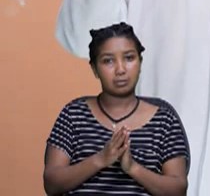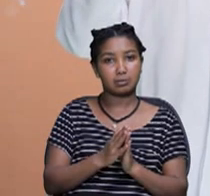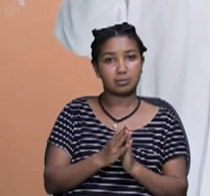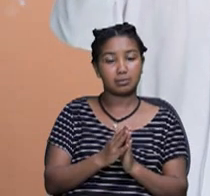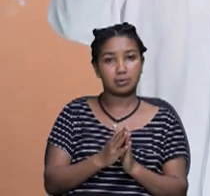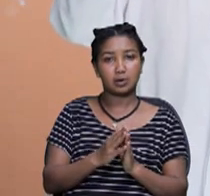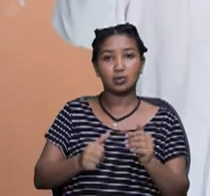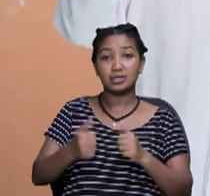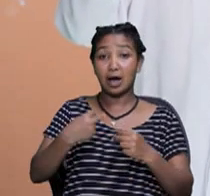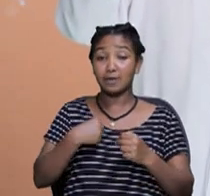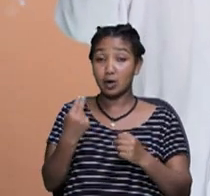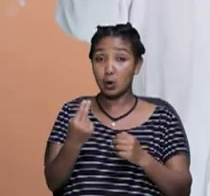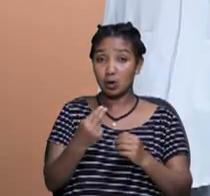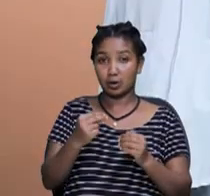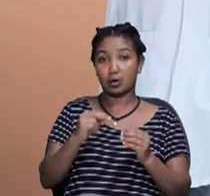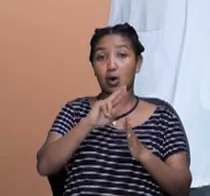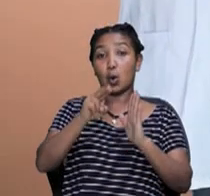exocrine glands, which have a role